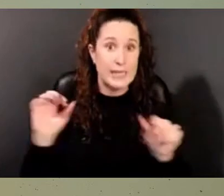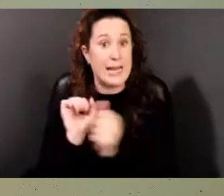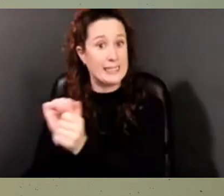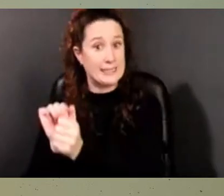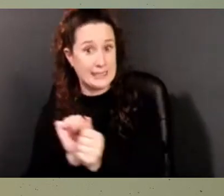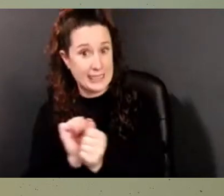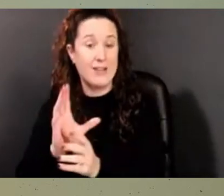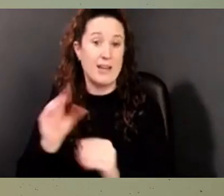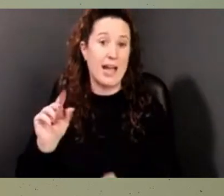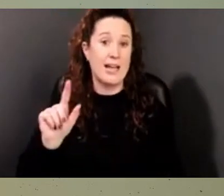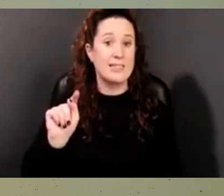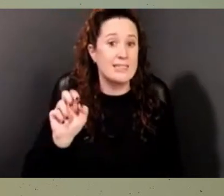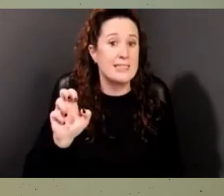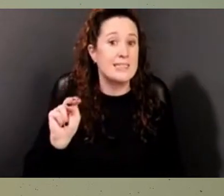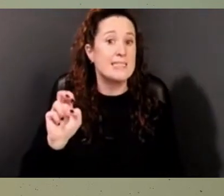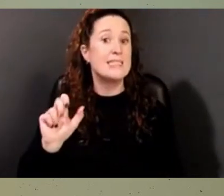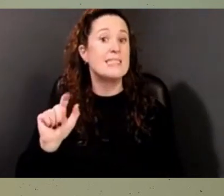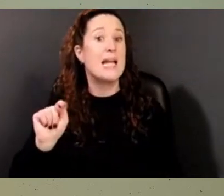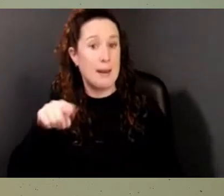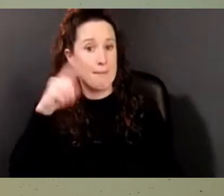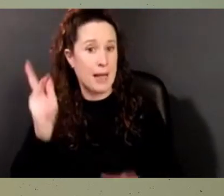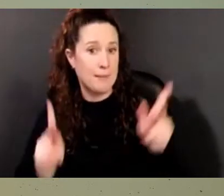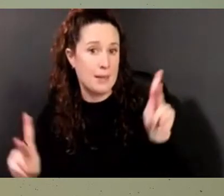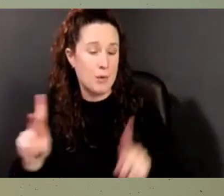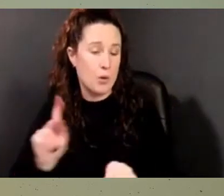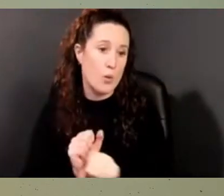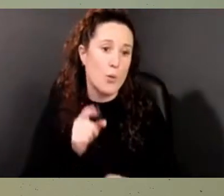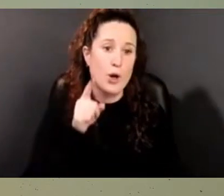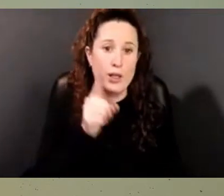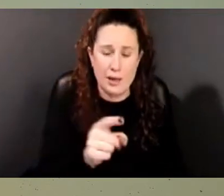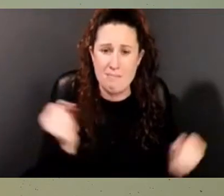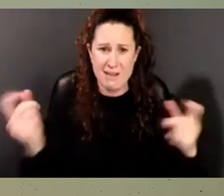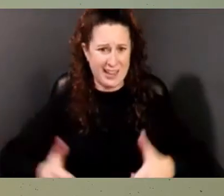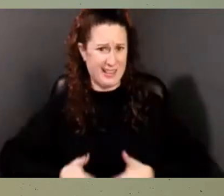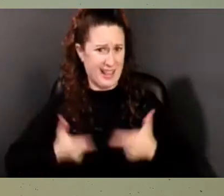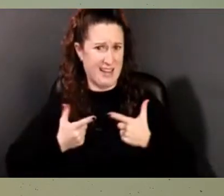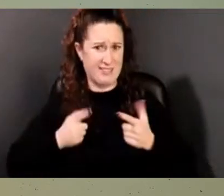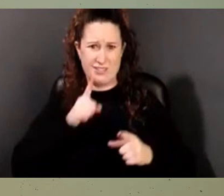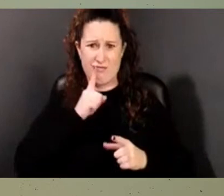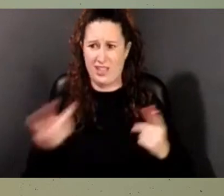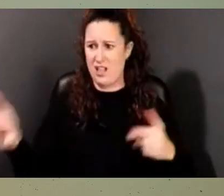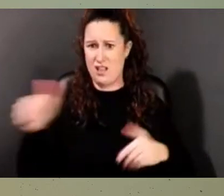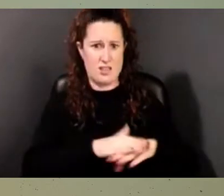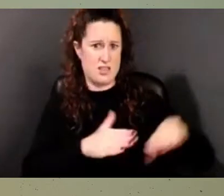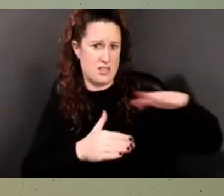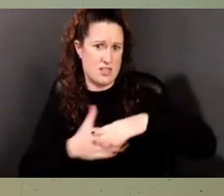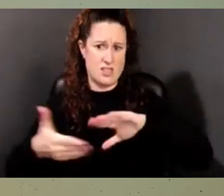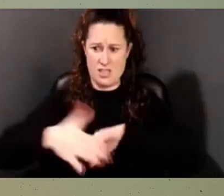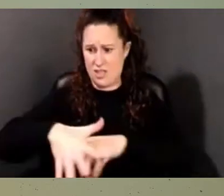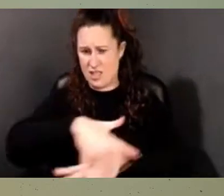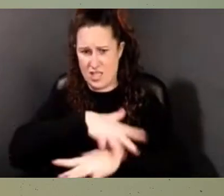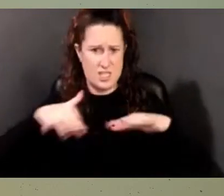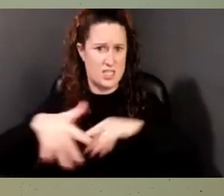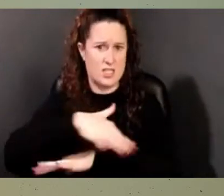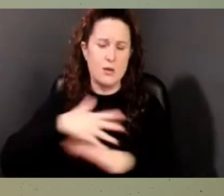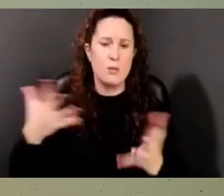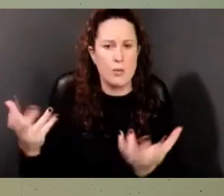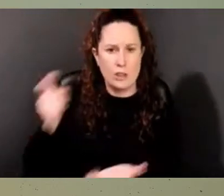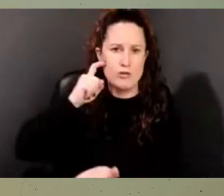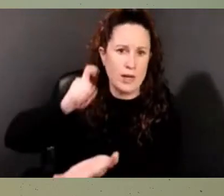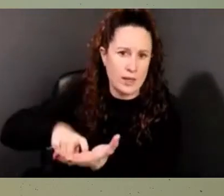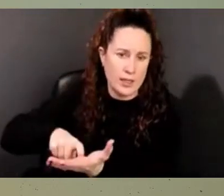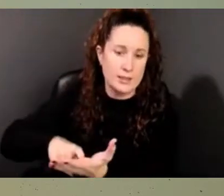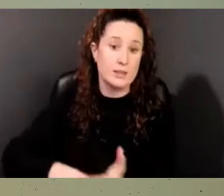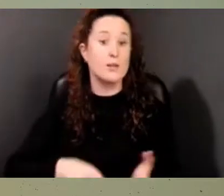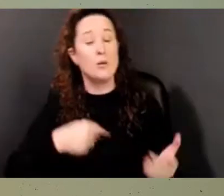of the Dickinson family. Many lives were intertwined because of this place, and we want to recognize that. Research has been